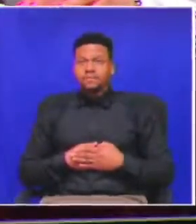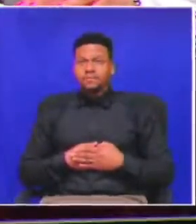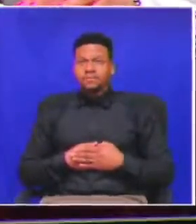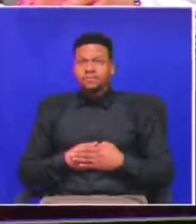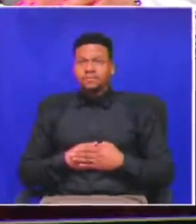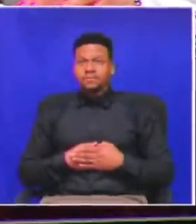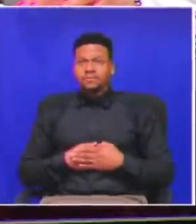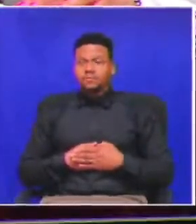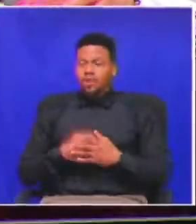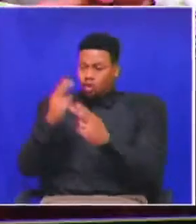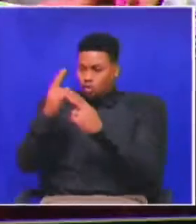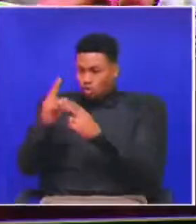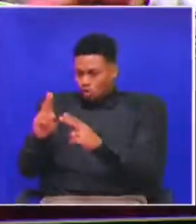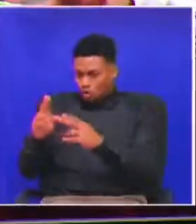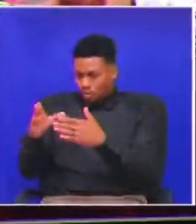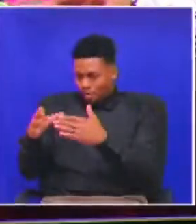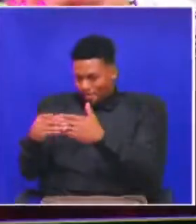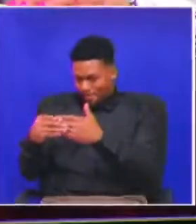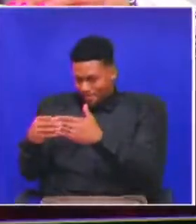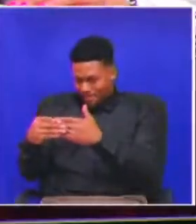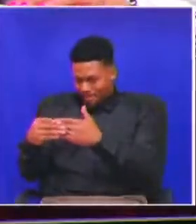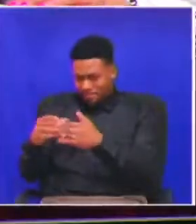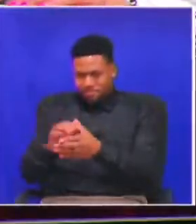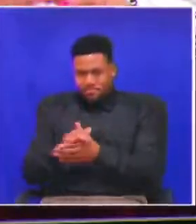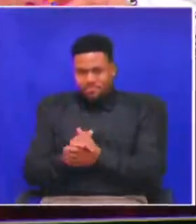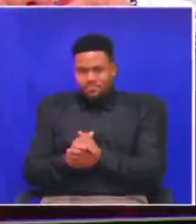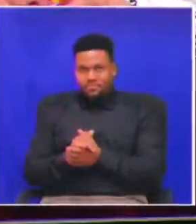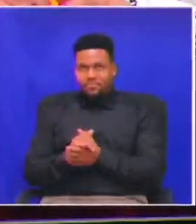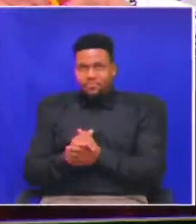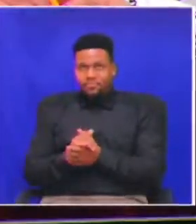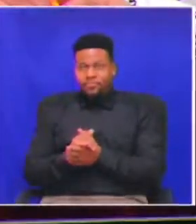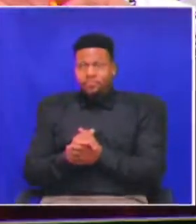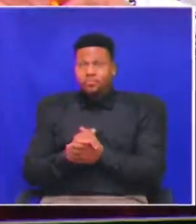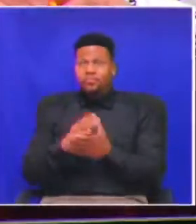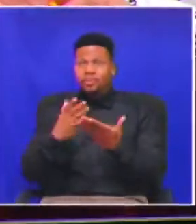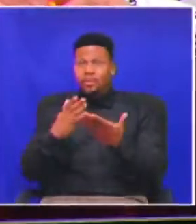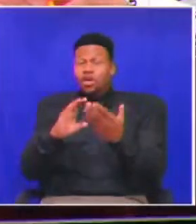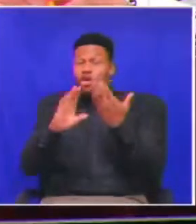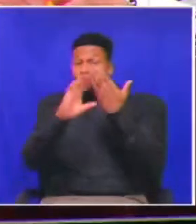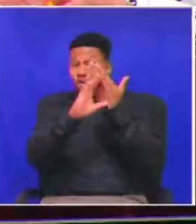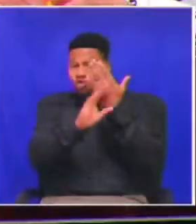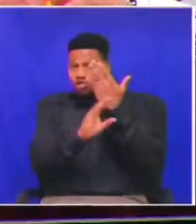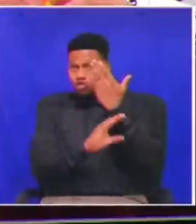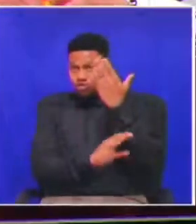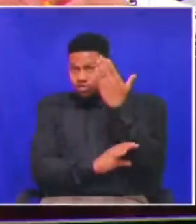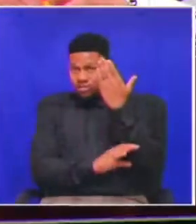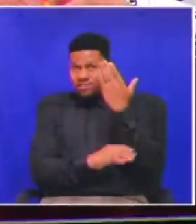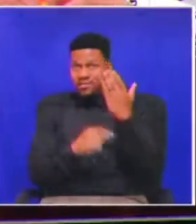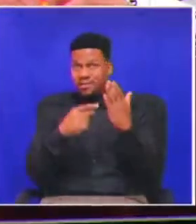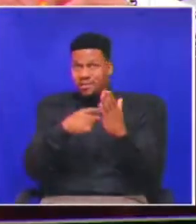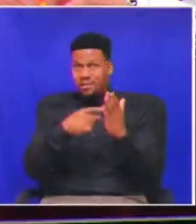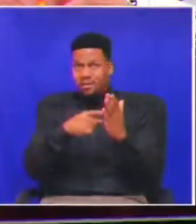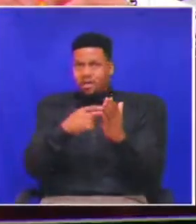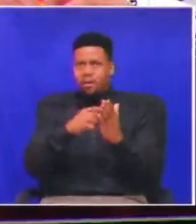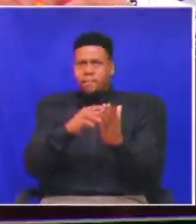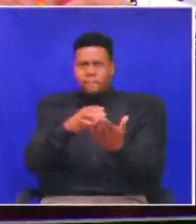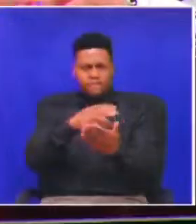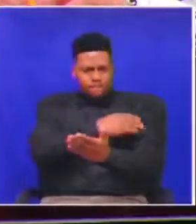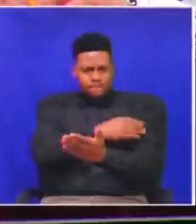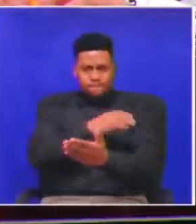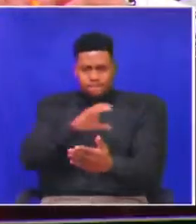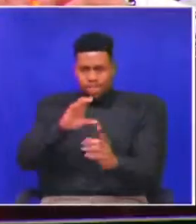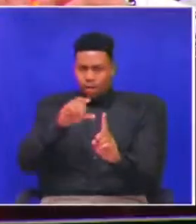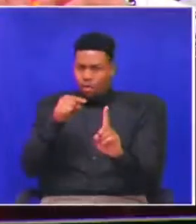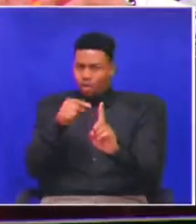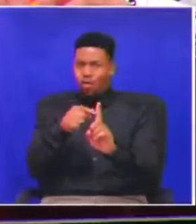Honorable members, the Constitution empowers the President to appoint